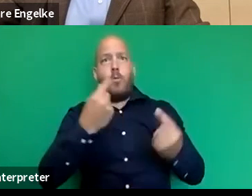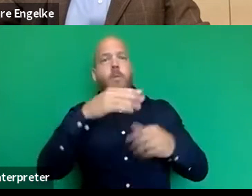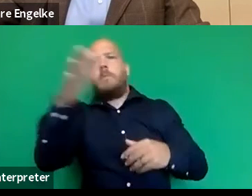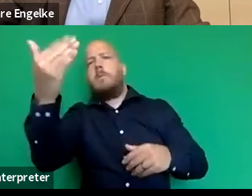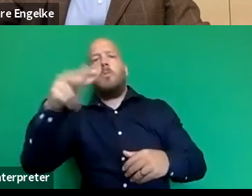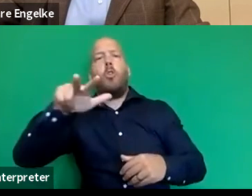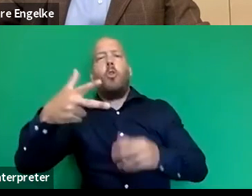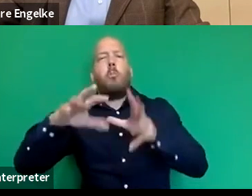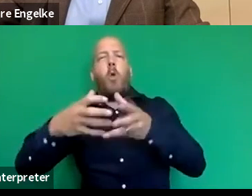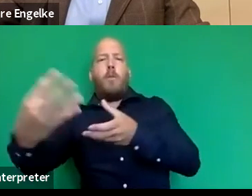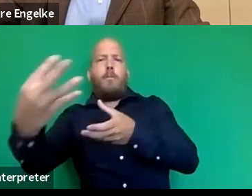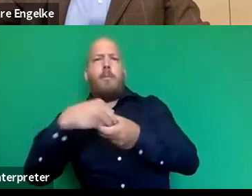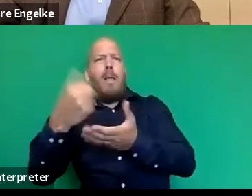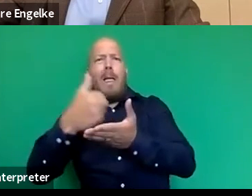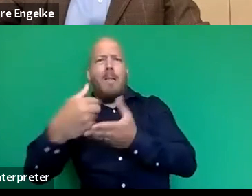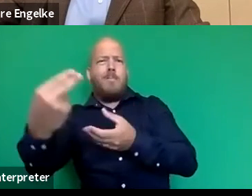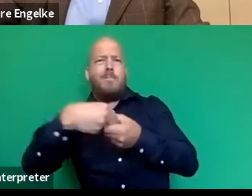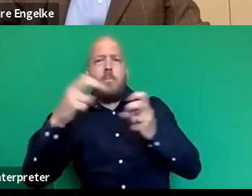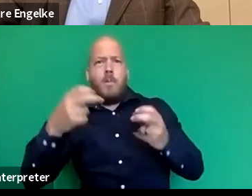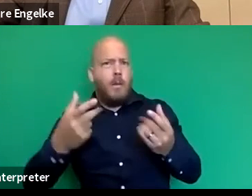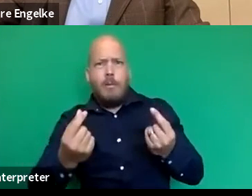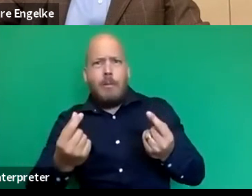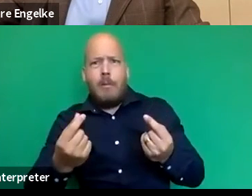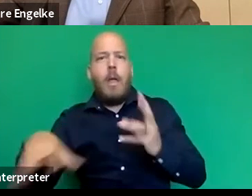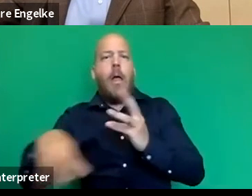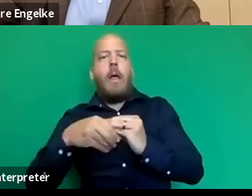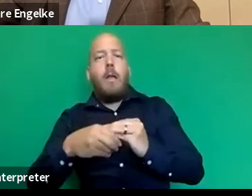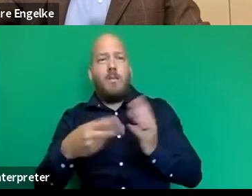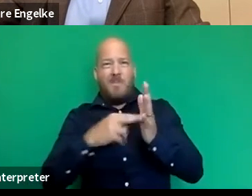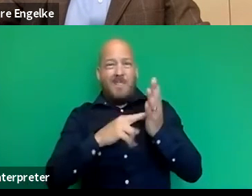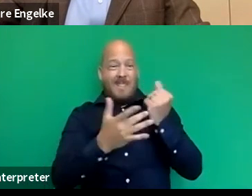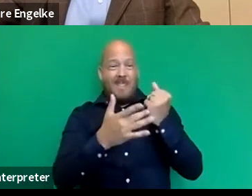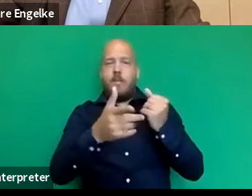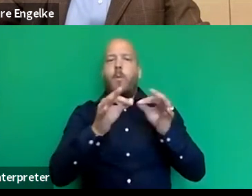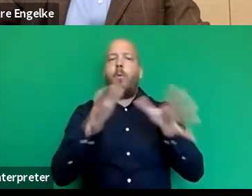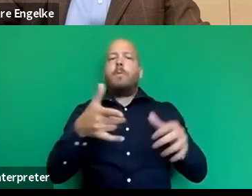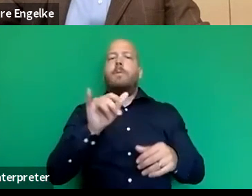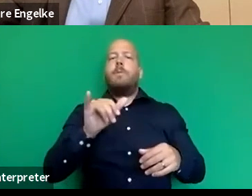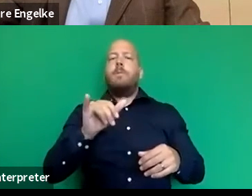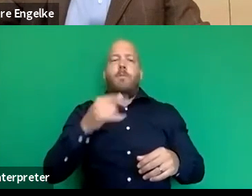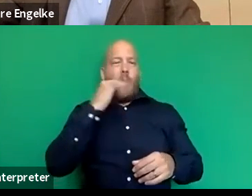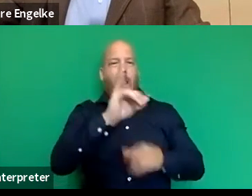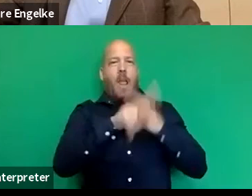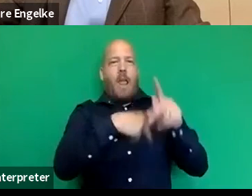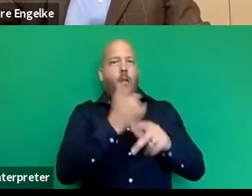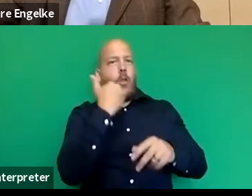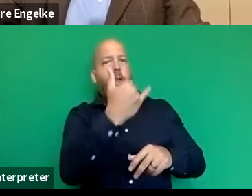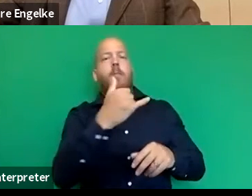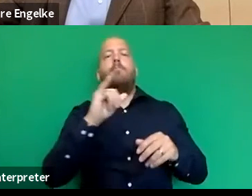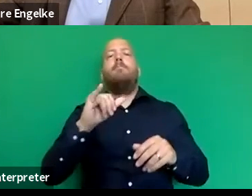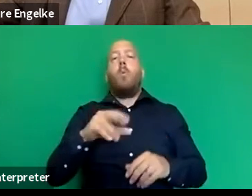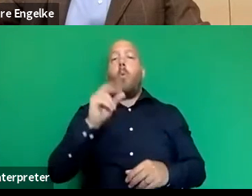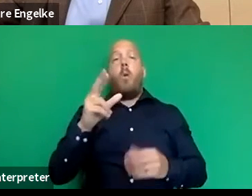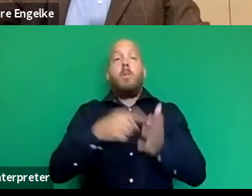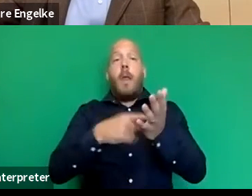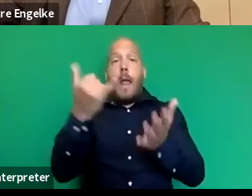accessible technology useless for that particular call, or, you know, hang up, disconnect, and start the whole call over again. And